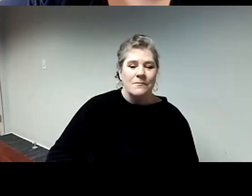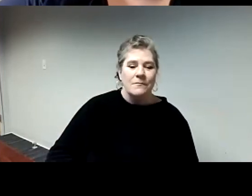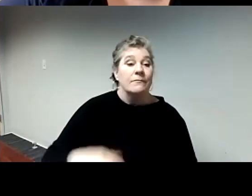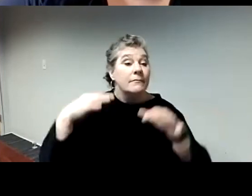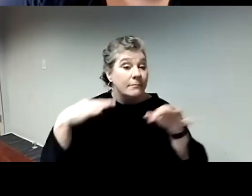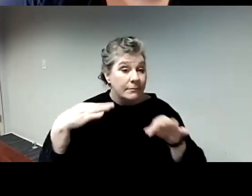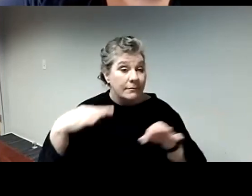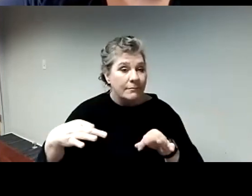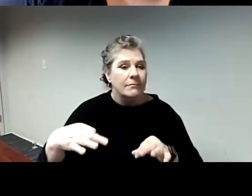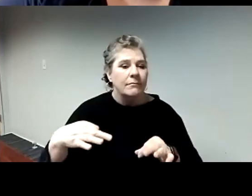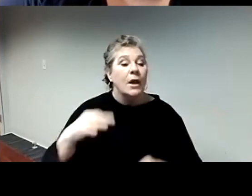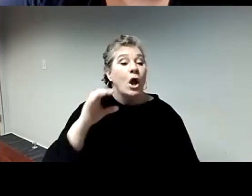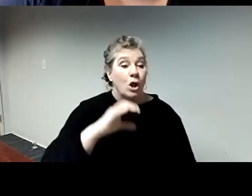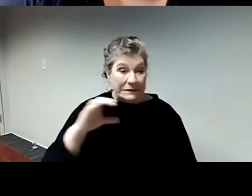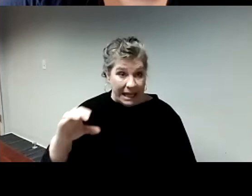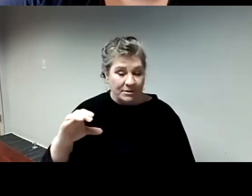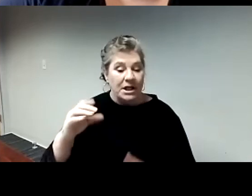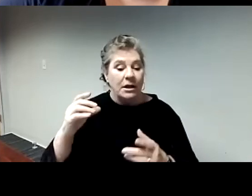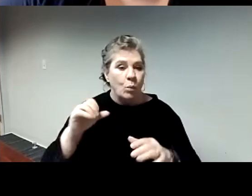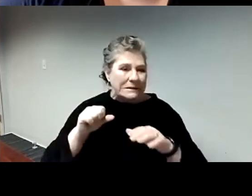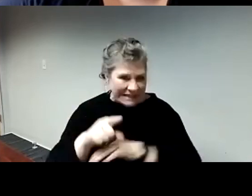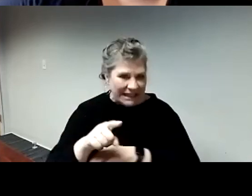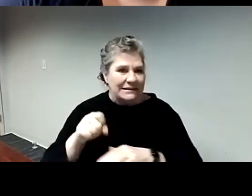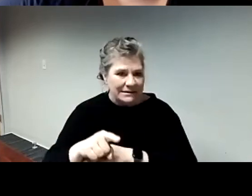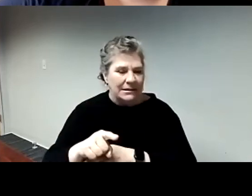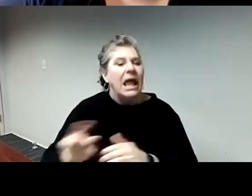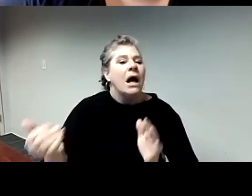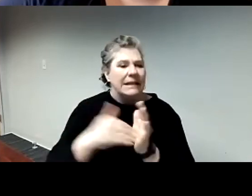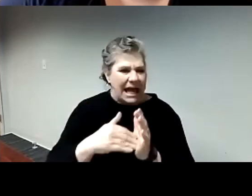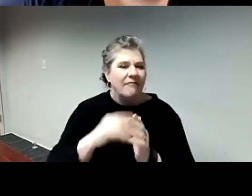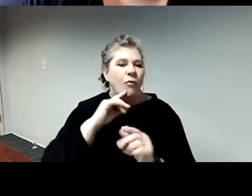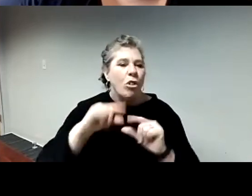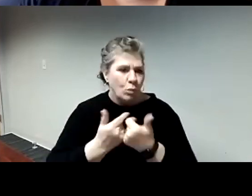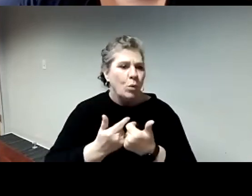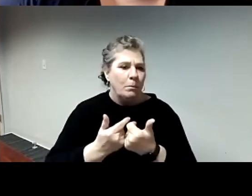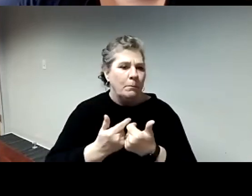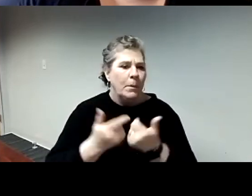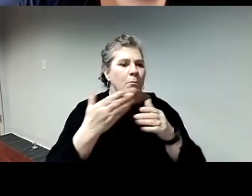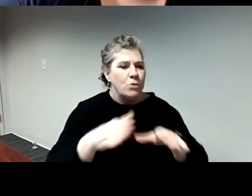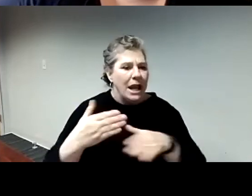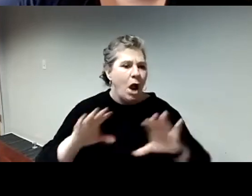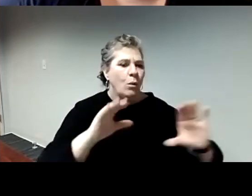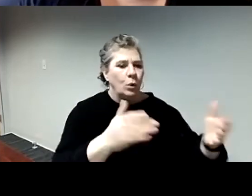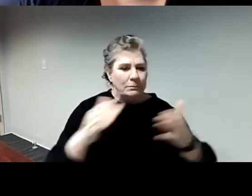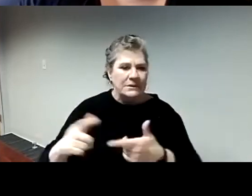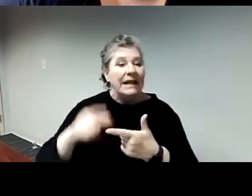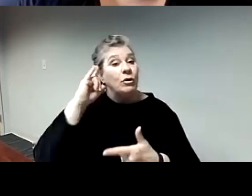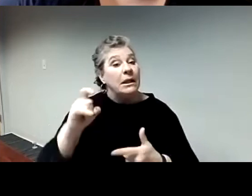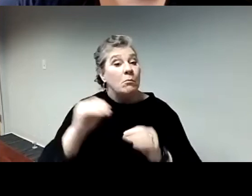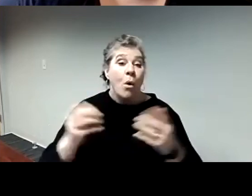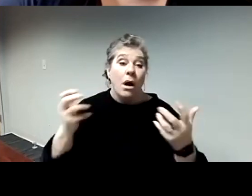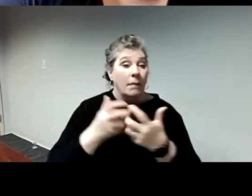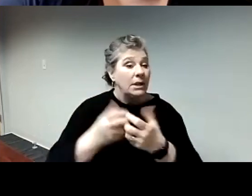Instructions to turn on closed captioning were sent earlier, and they will be sent again. And if there are any other accommodations that you need to